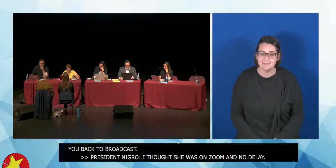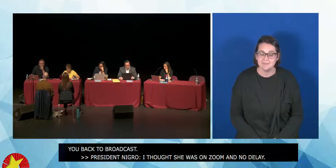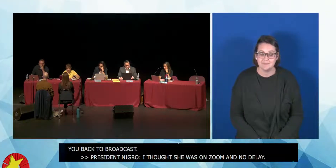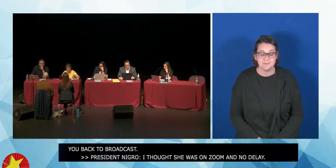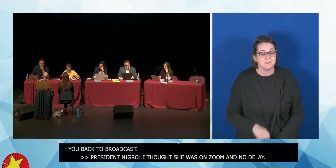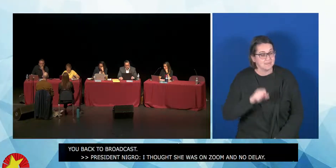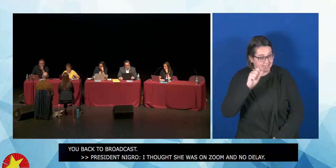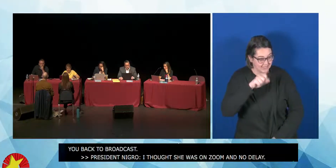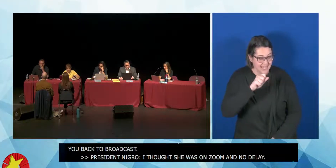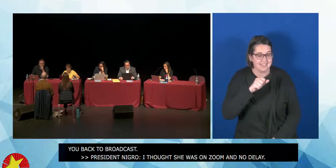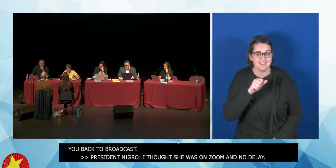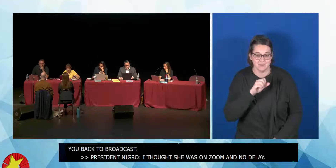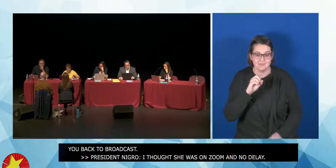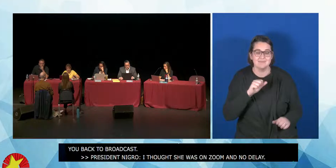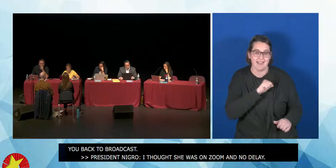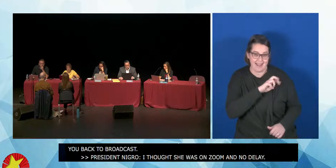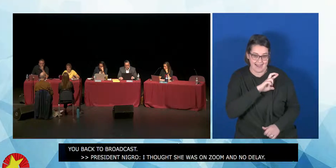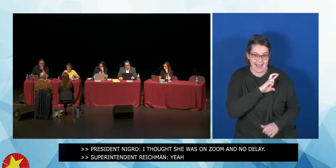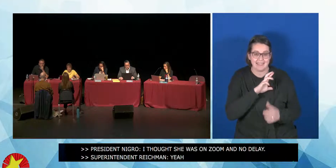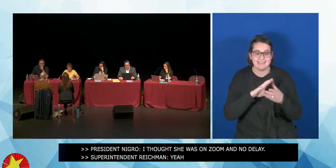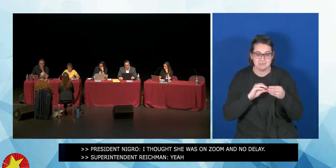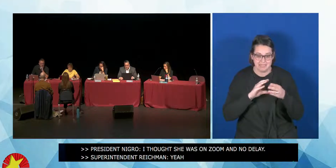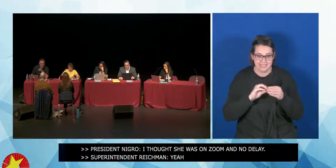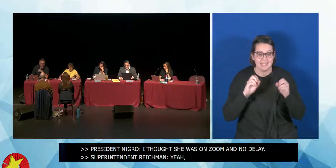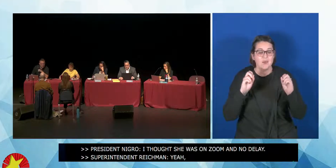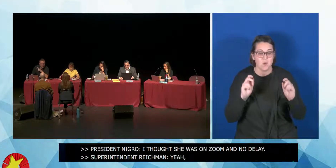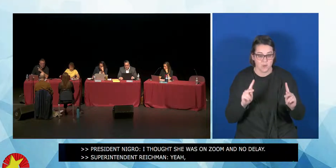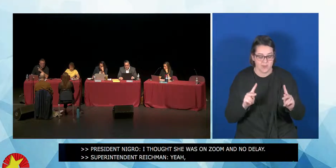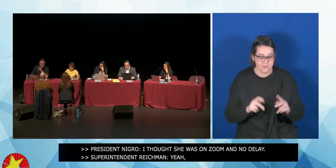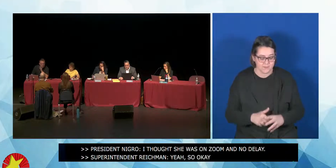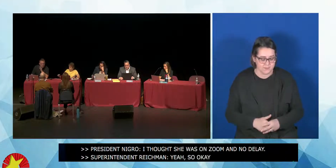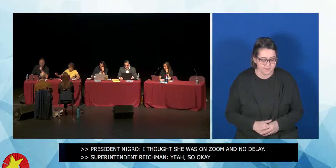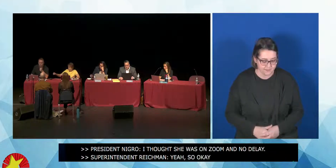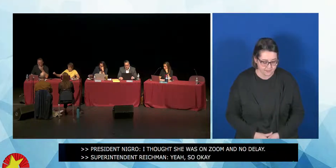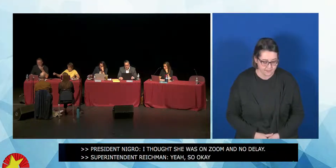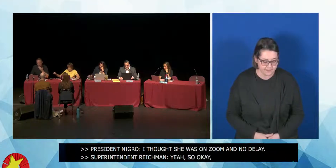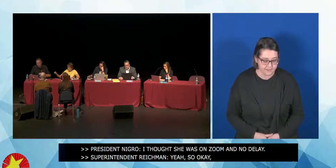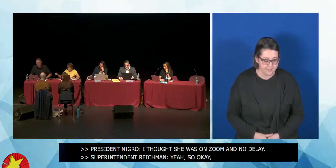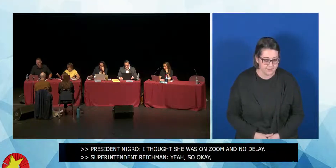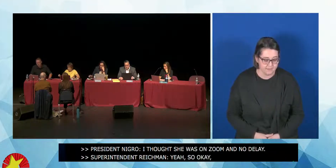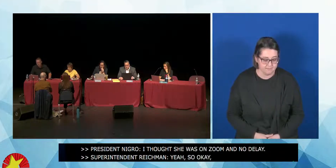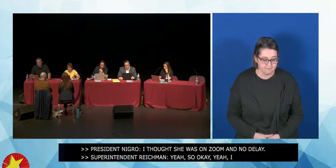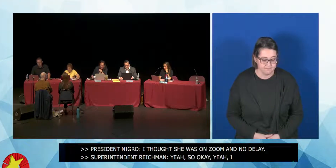Yes, okay. Yeah, I'm comparing it.